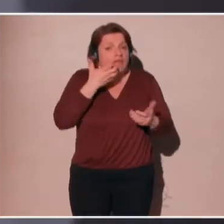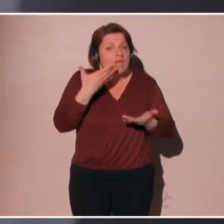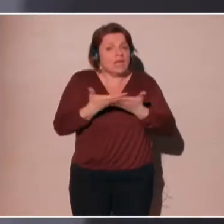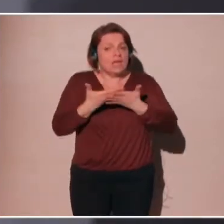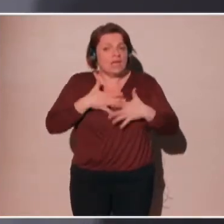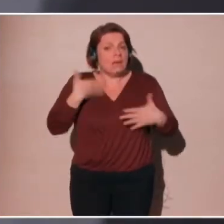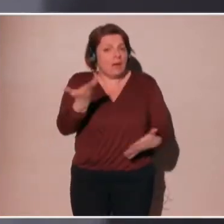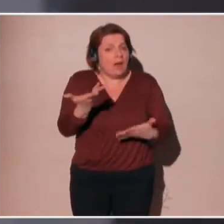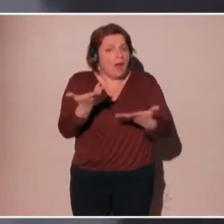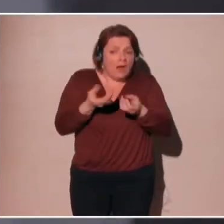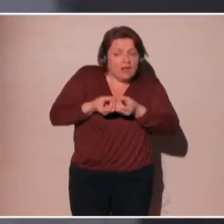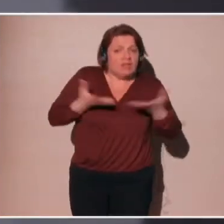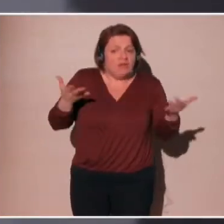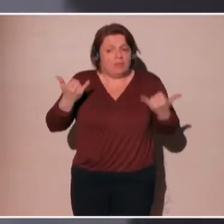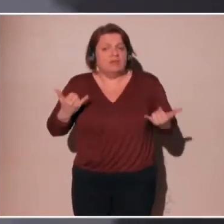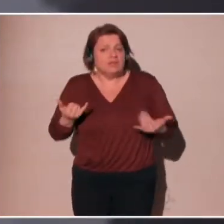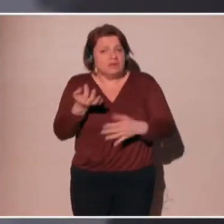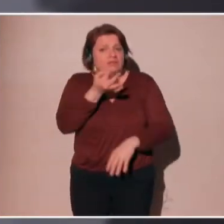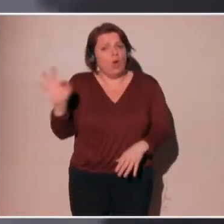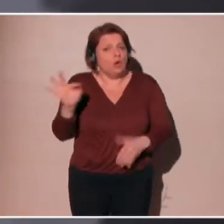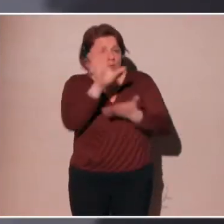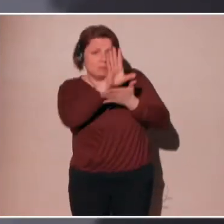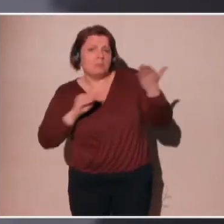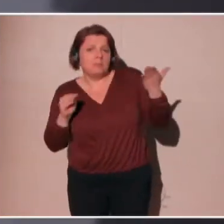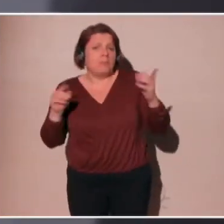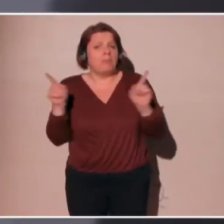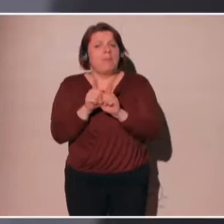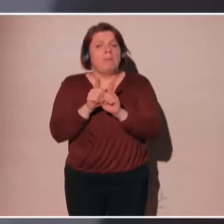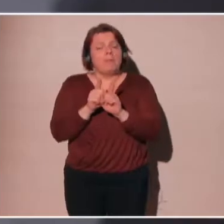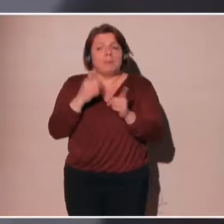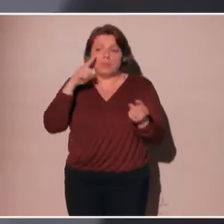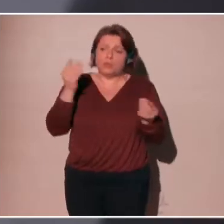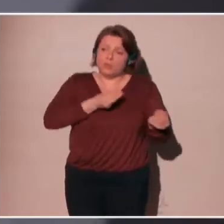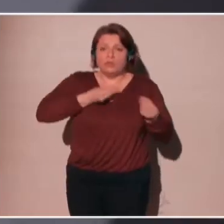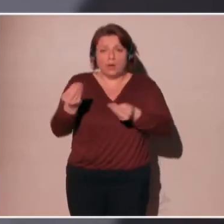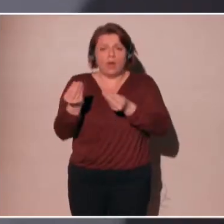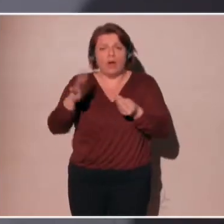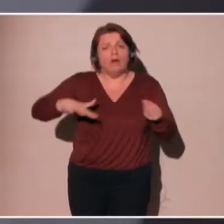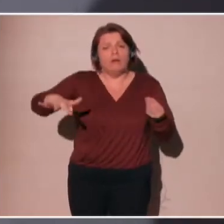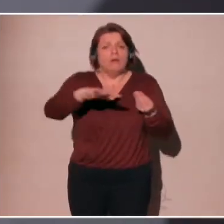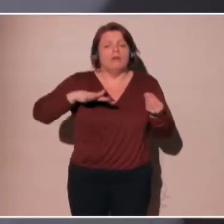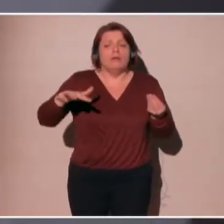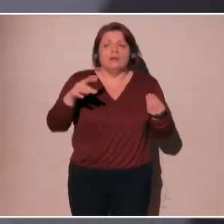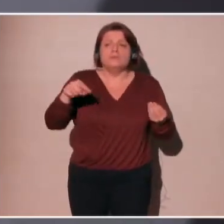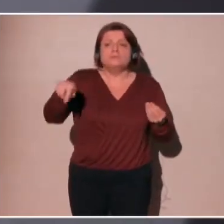logistically speaking. It's something that we would love to have here in France, so that